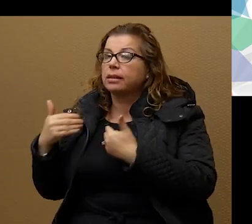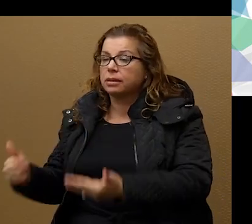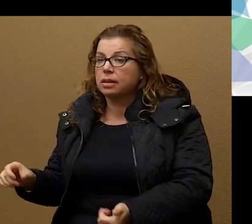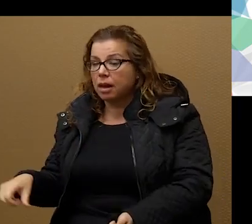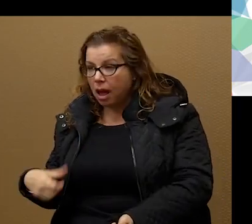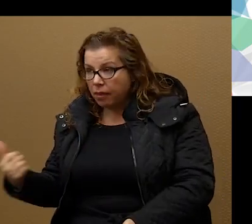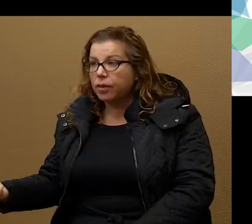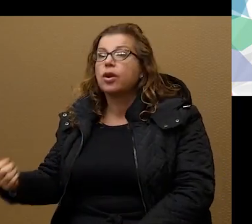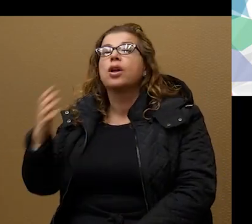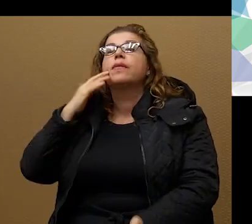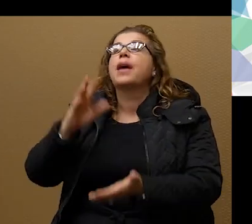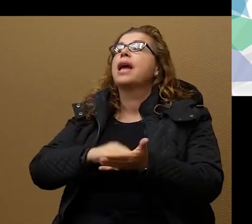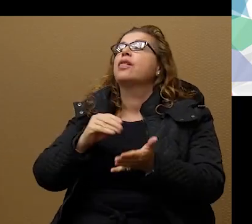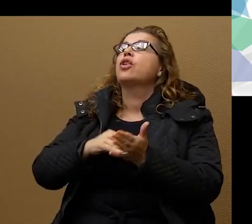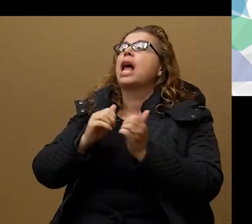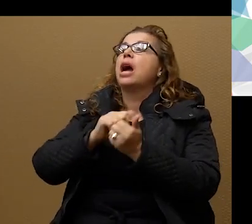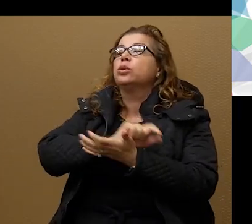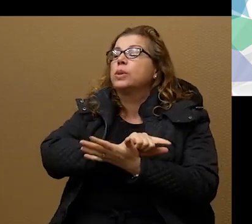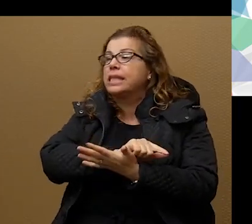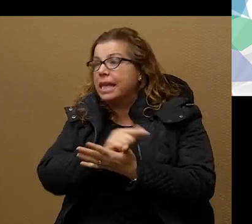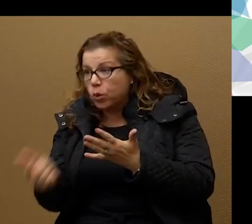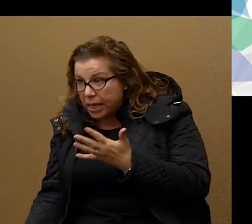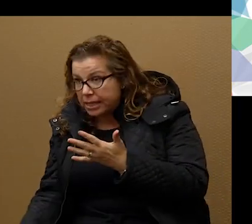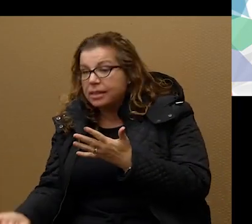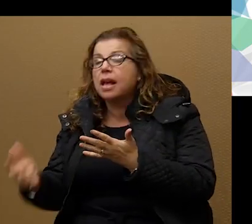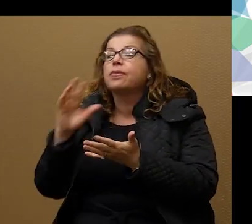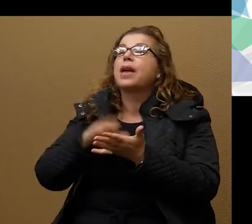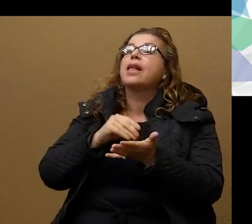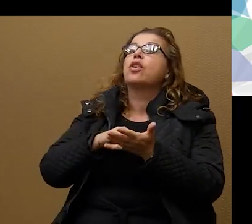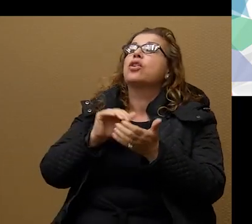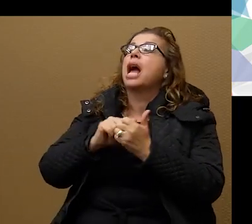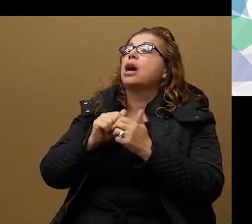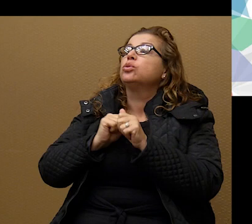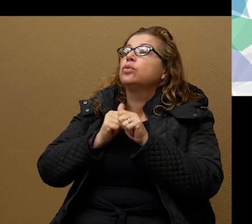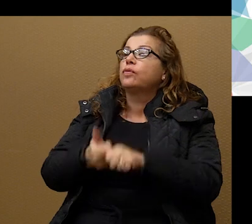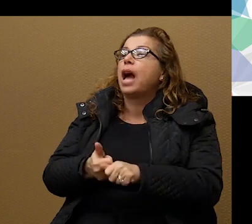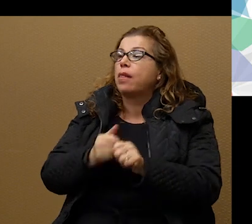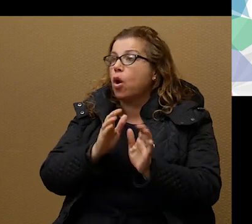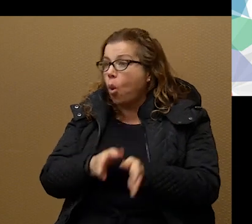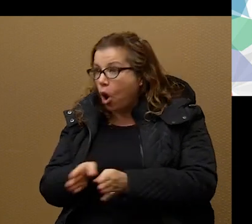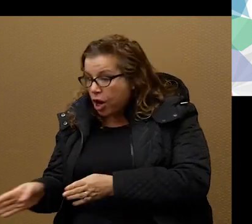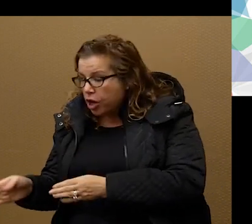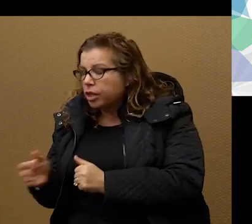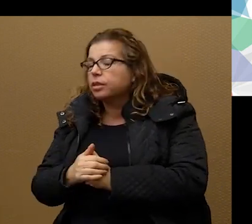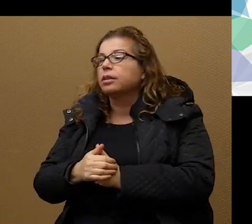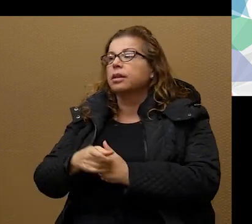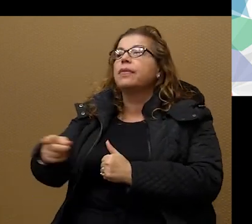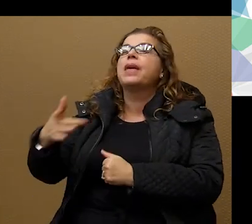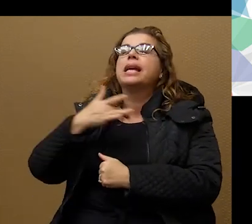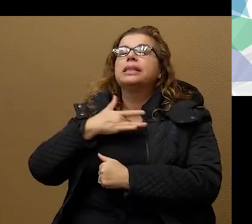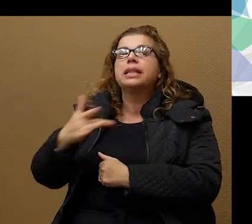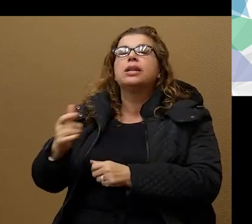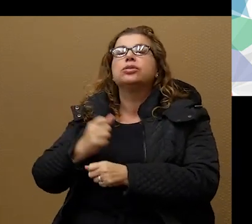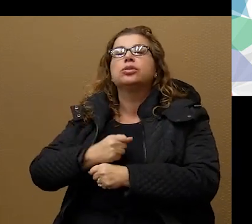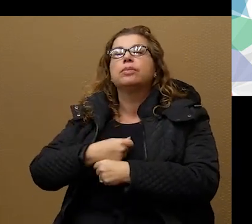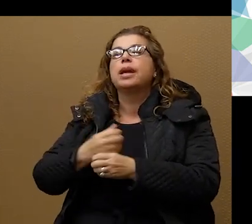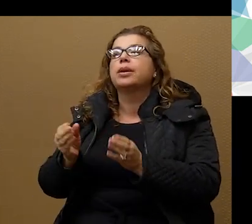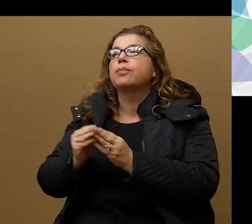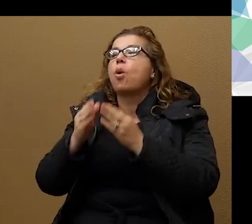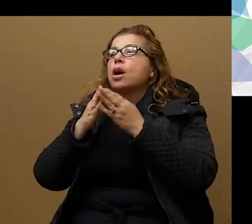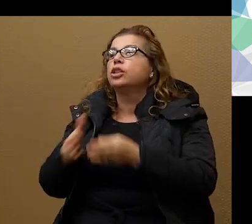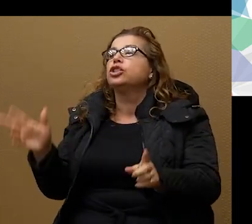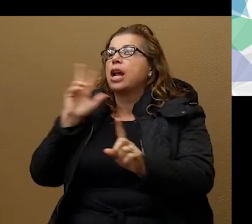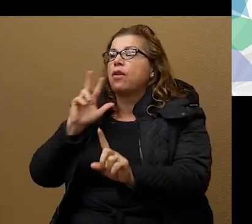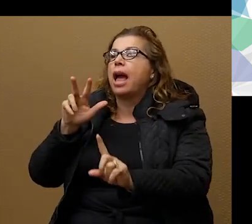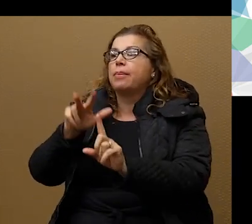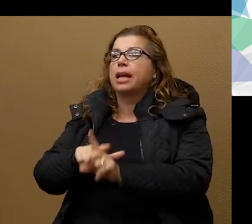to sequence things. They learn how to follow an order. And then they're able to more likely generalize these